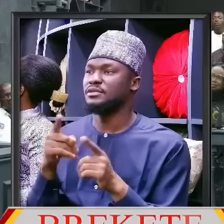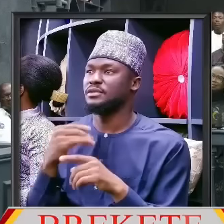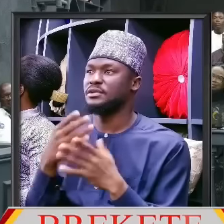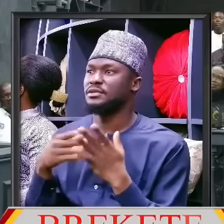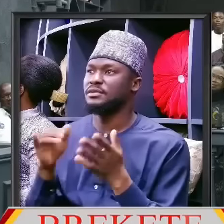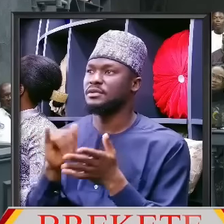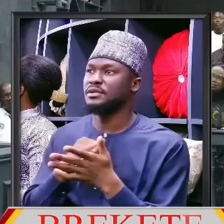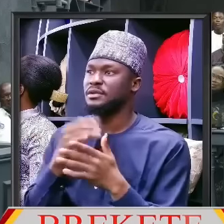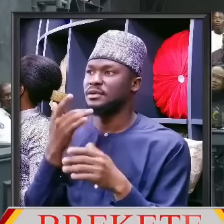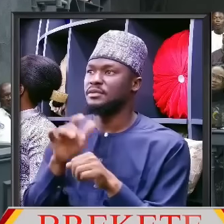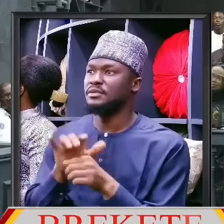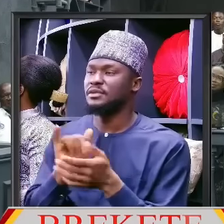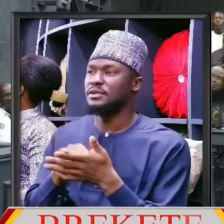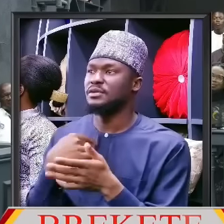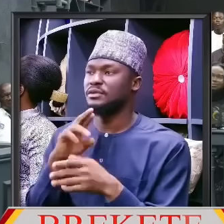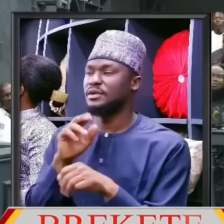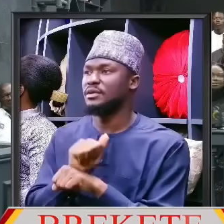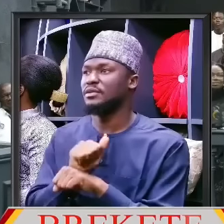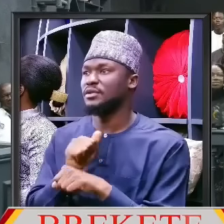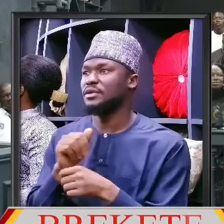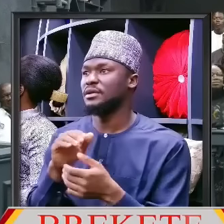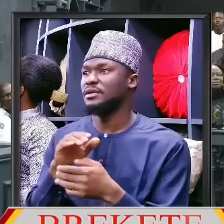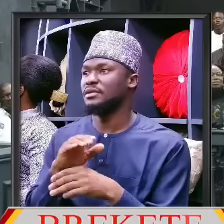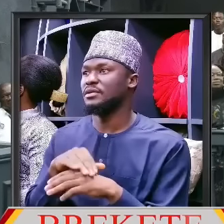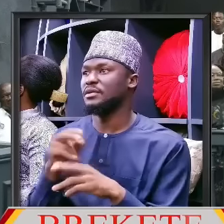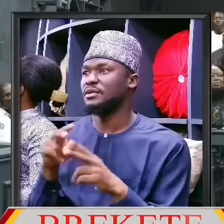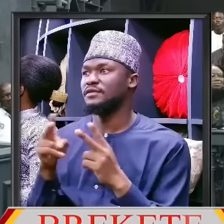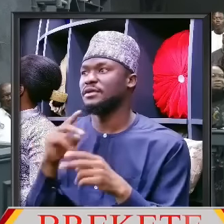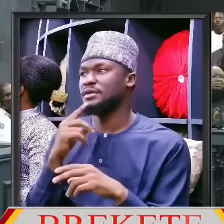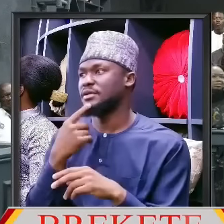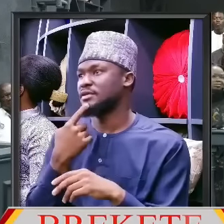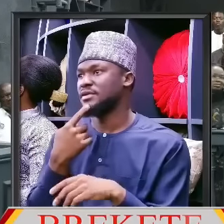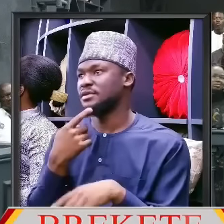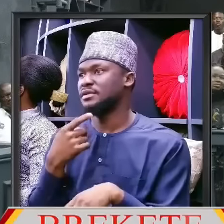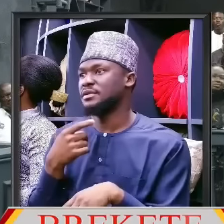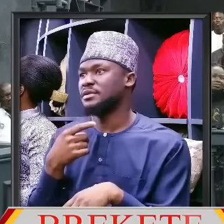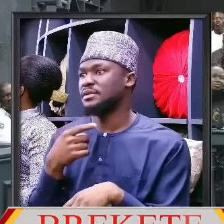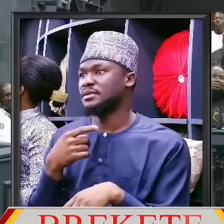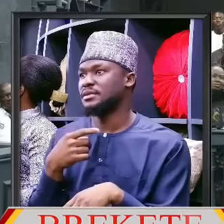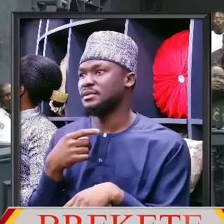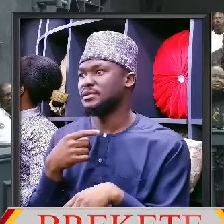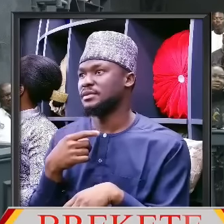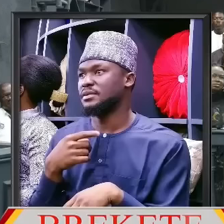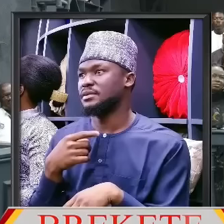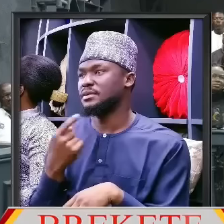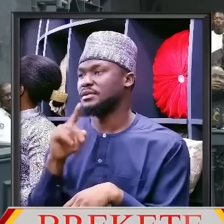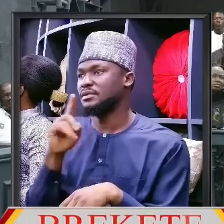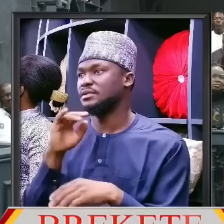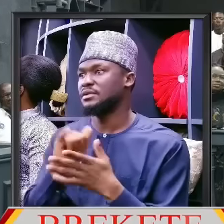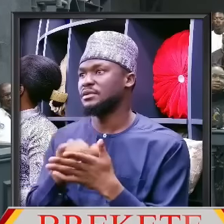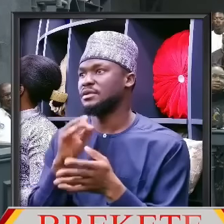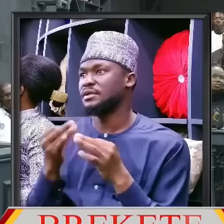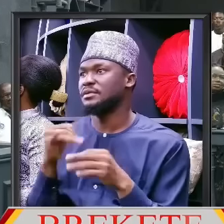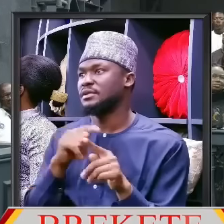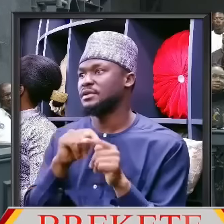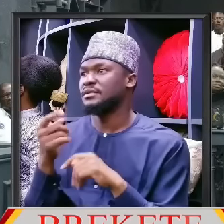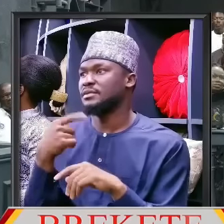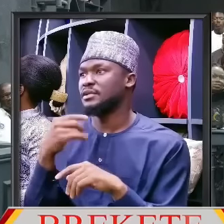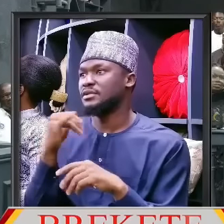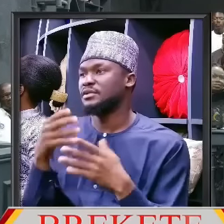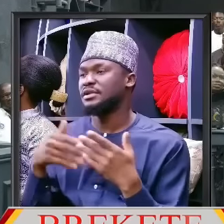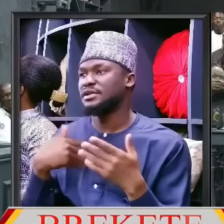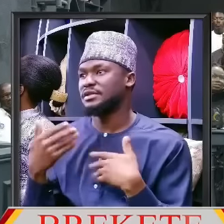something I promise you that we are working on very seriously to see that those, because we should also be saying, if they transfer, we'll be